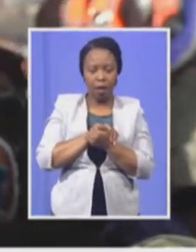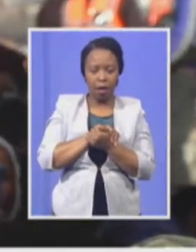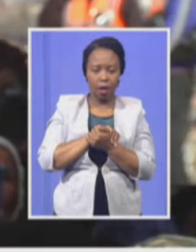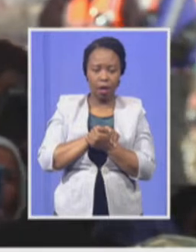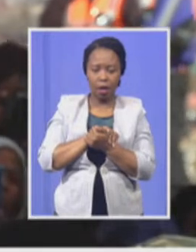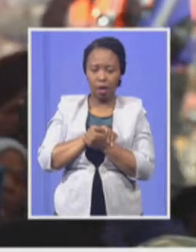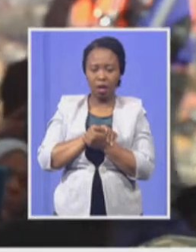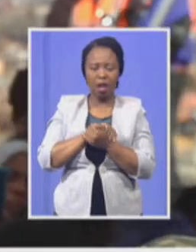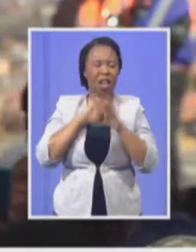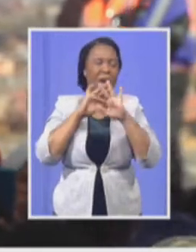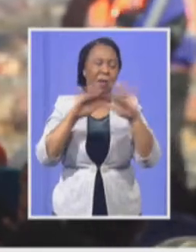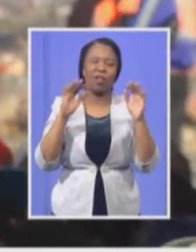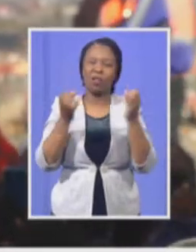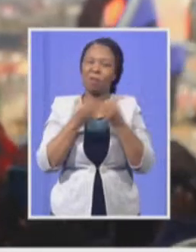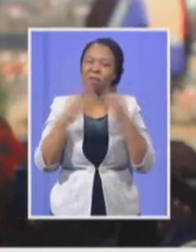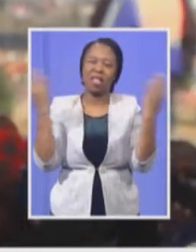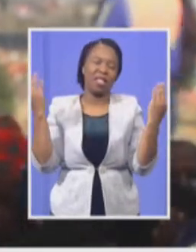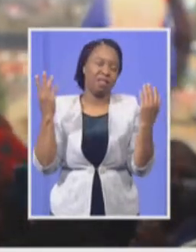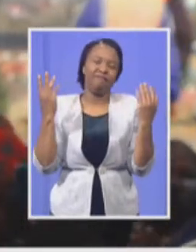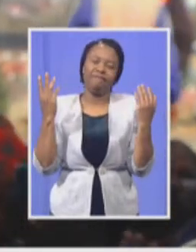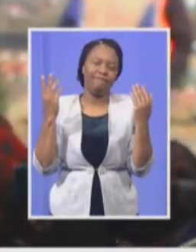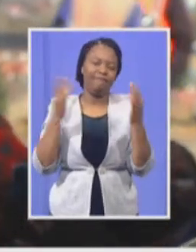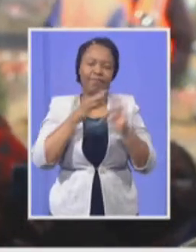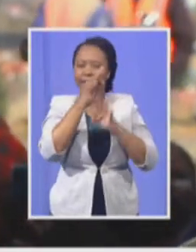kakhulu ngamapolisa. Ngiyacela.